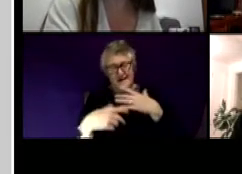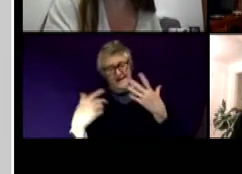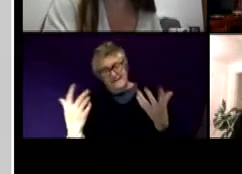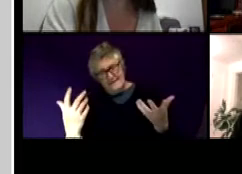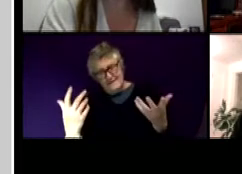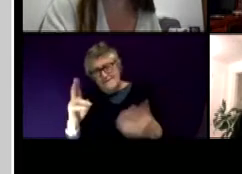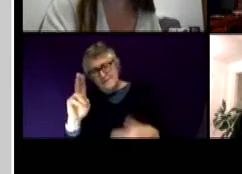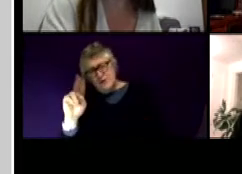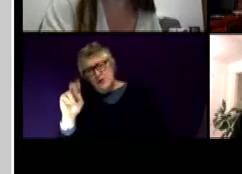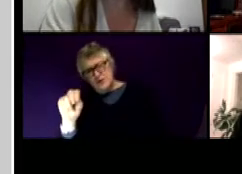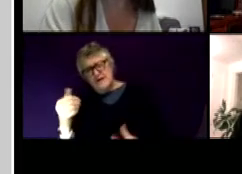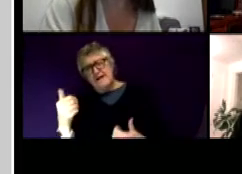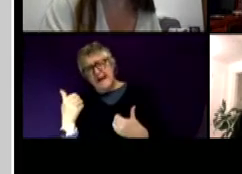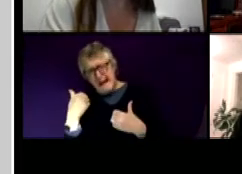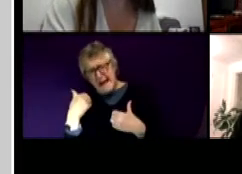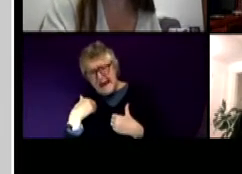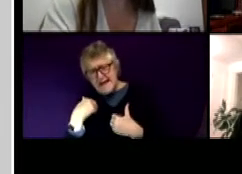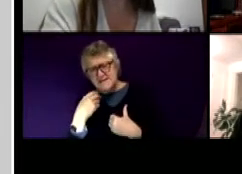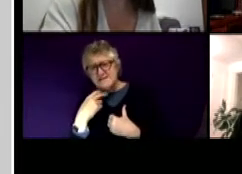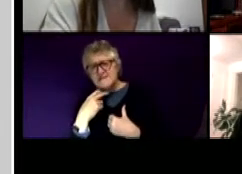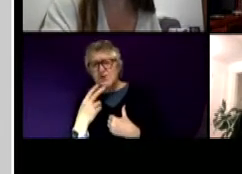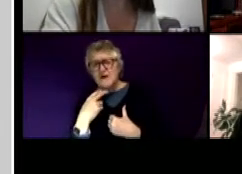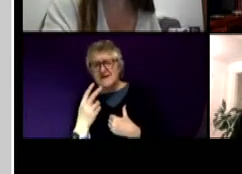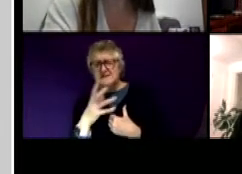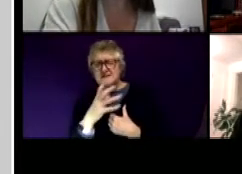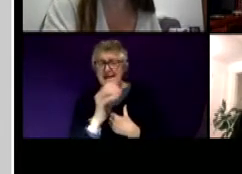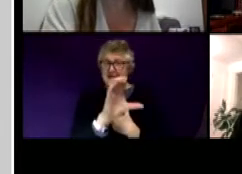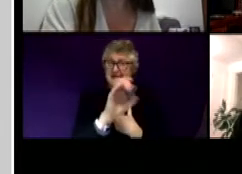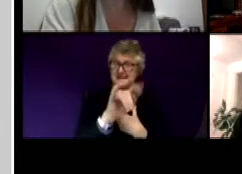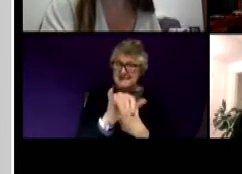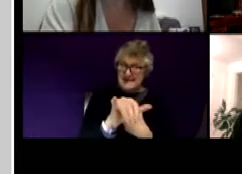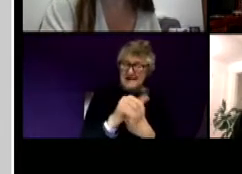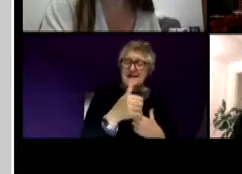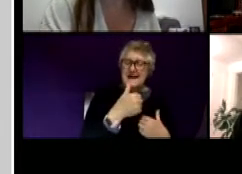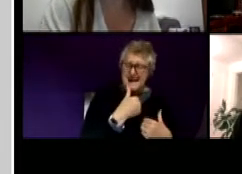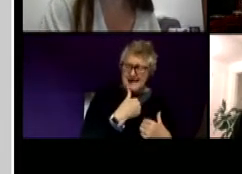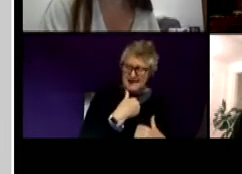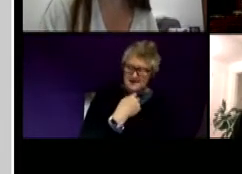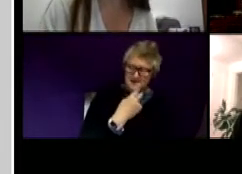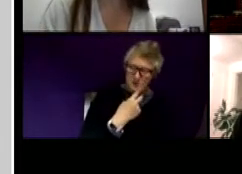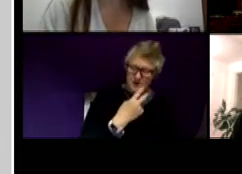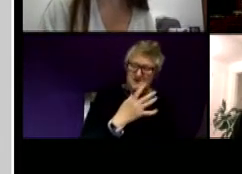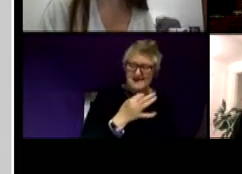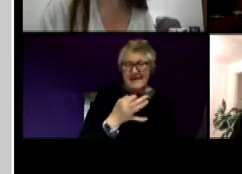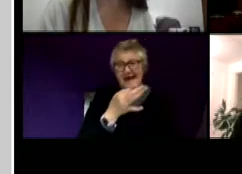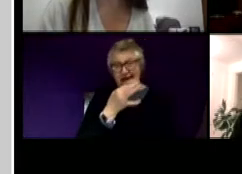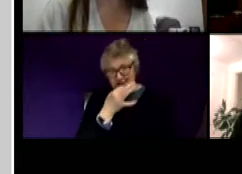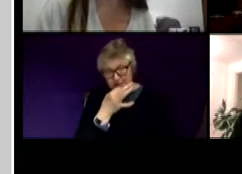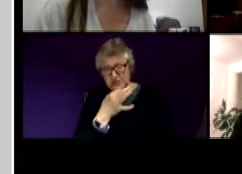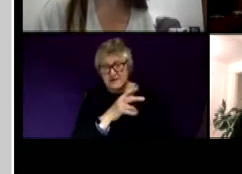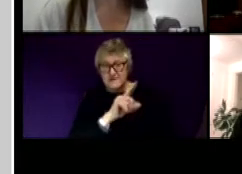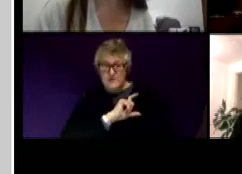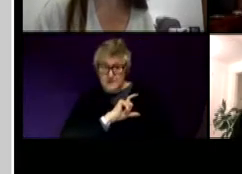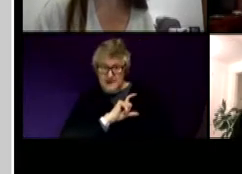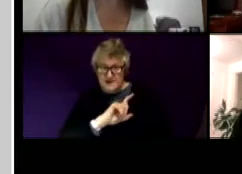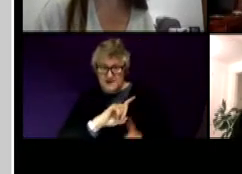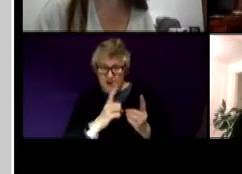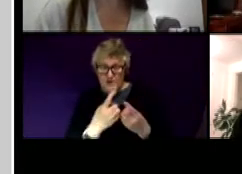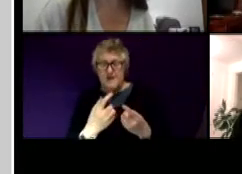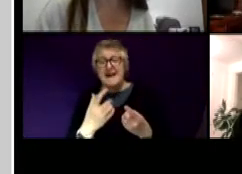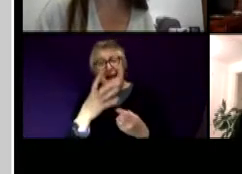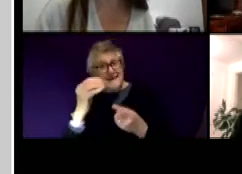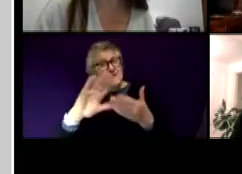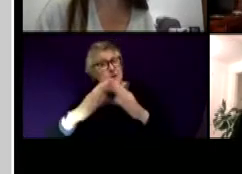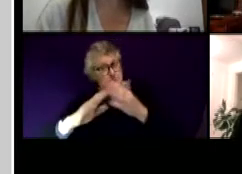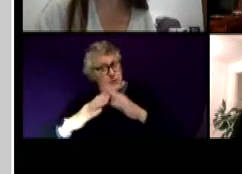there, and what the city obviously has a voice, and the experts at the police bureau have a voice, and the community has a voice too under the